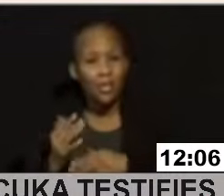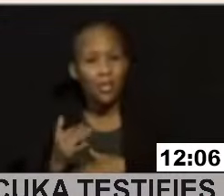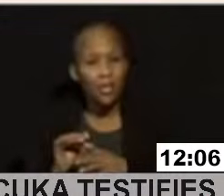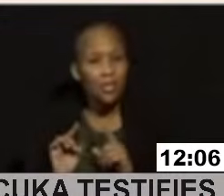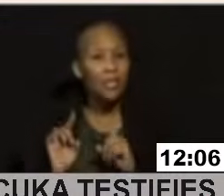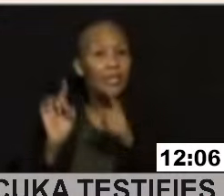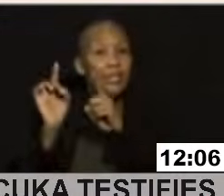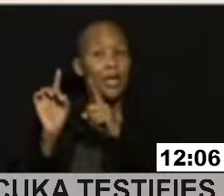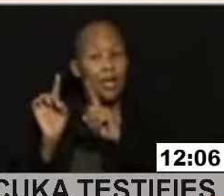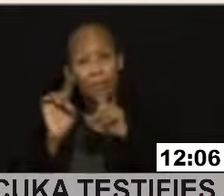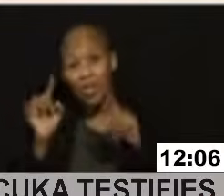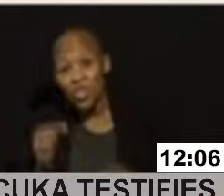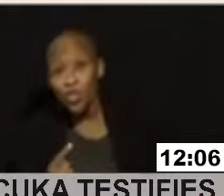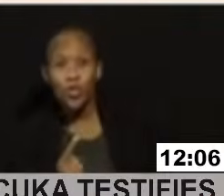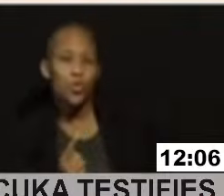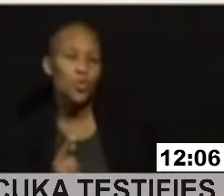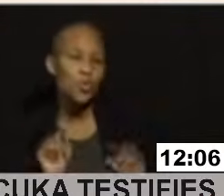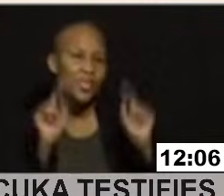didn't succeed.